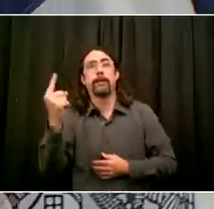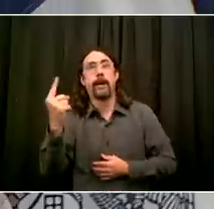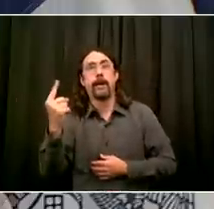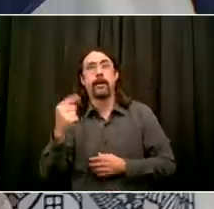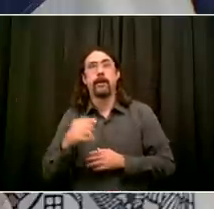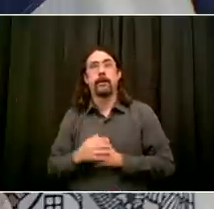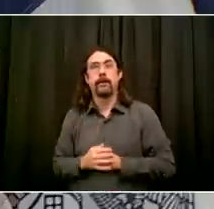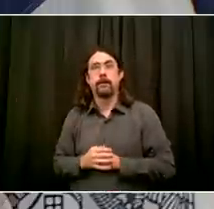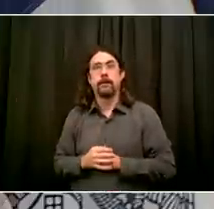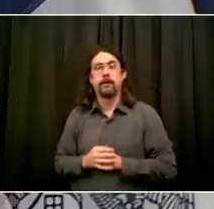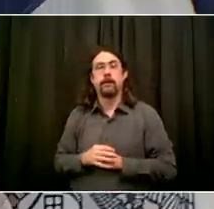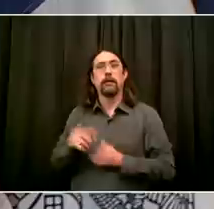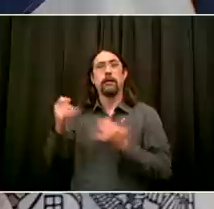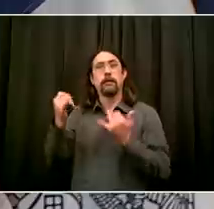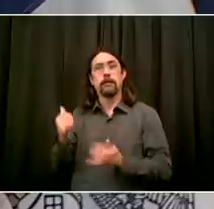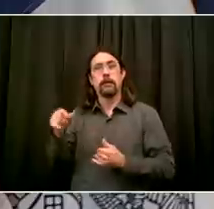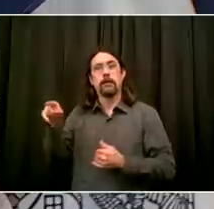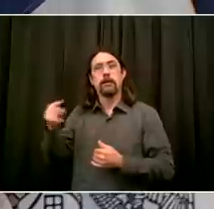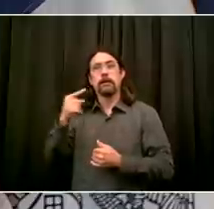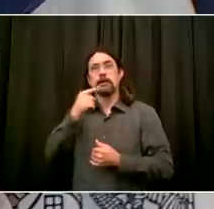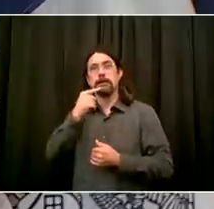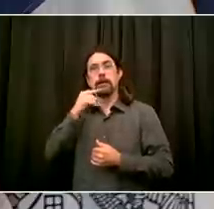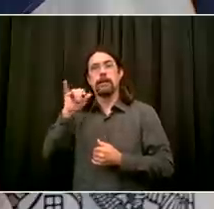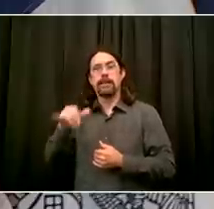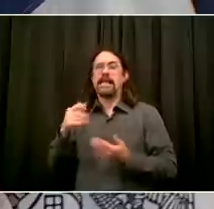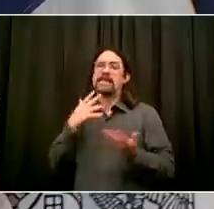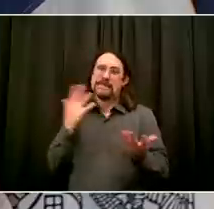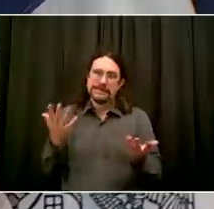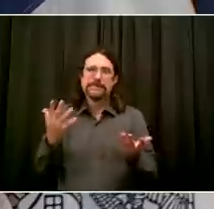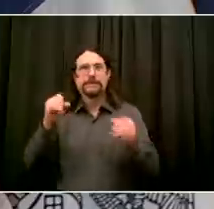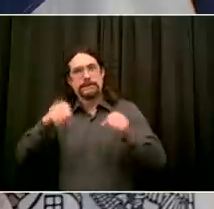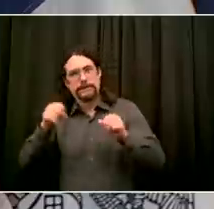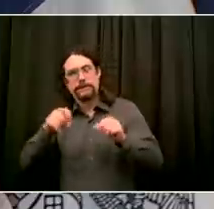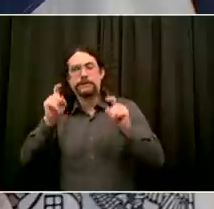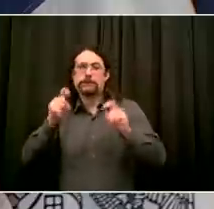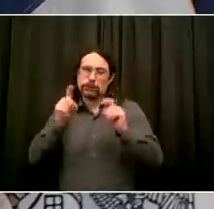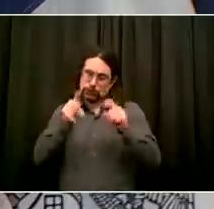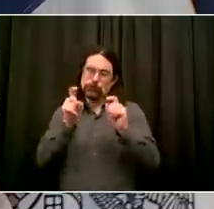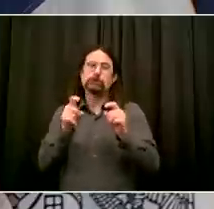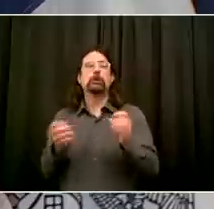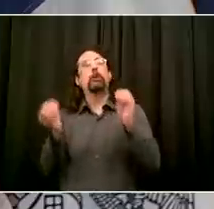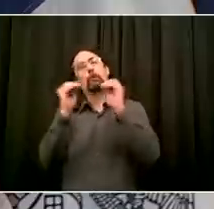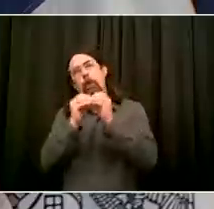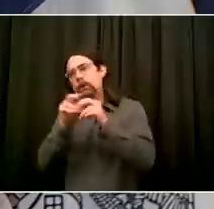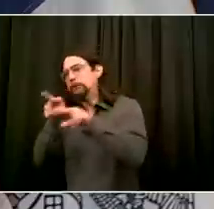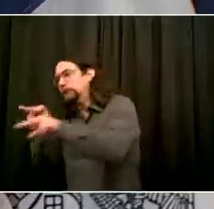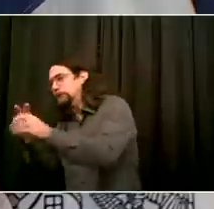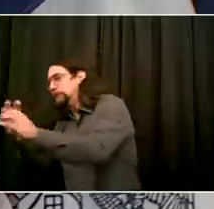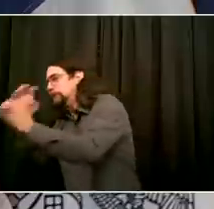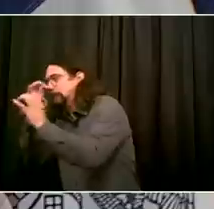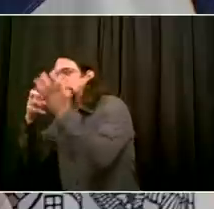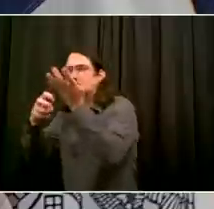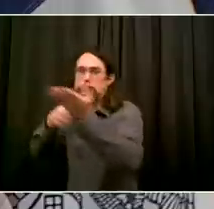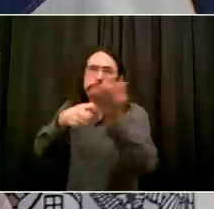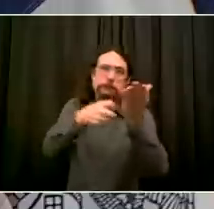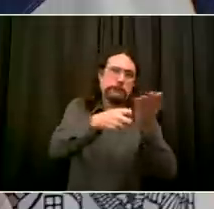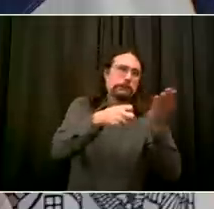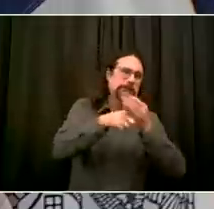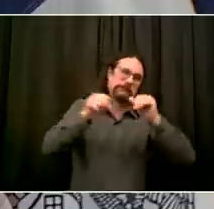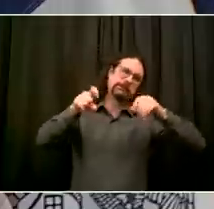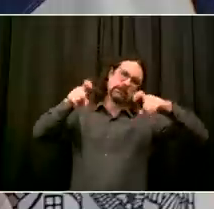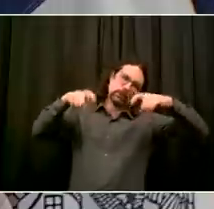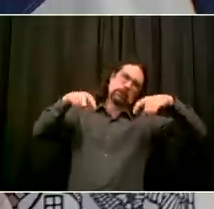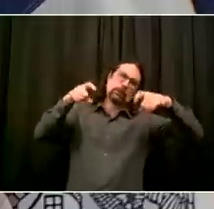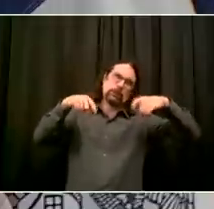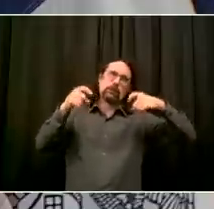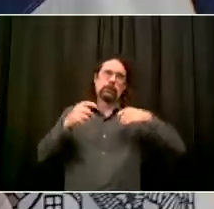I spoke to that already. You know, last week, Marcia, we had over 1,000 city personnel out in the most